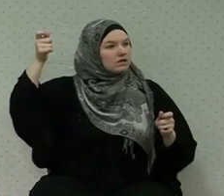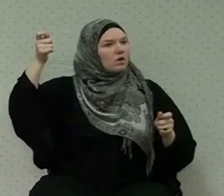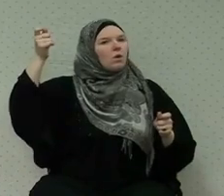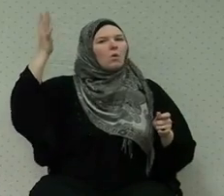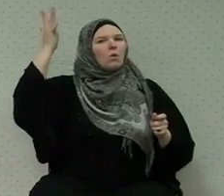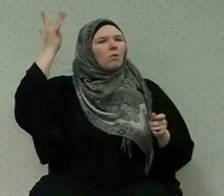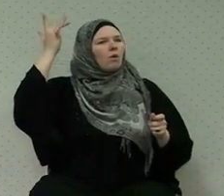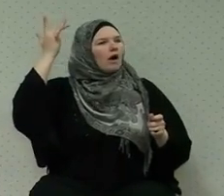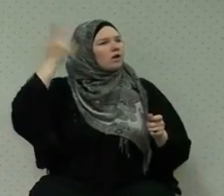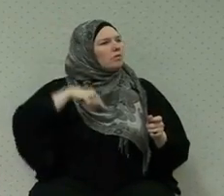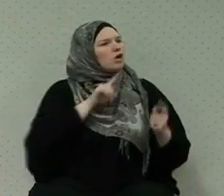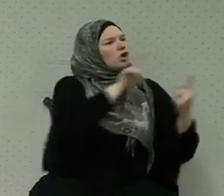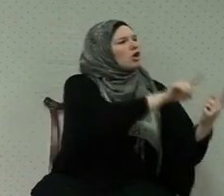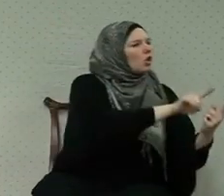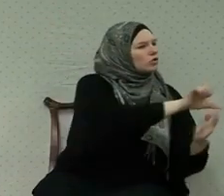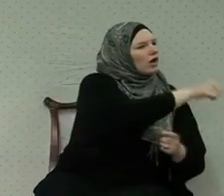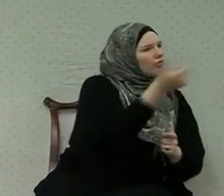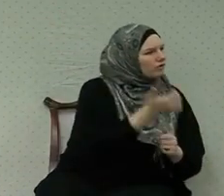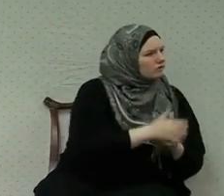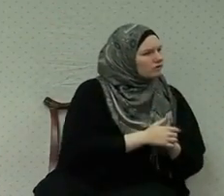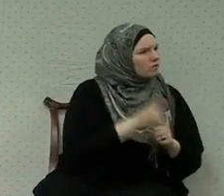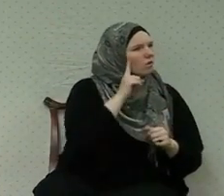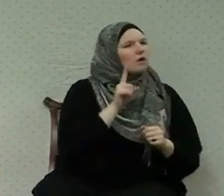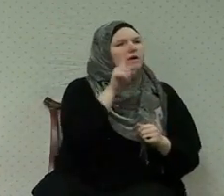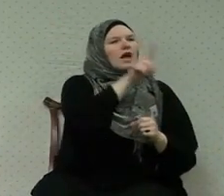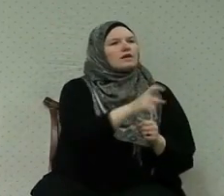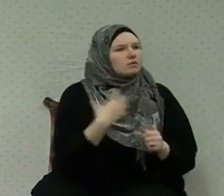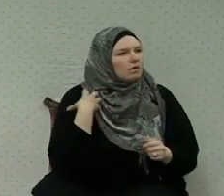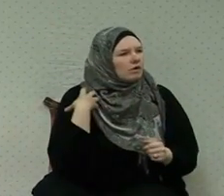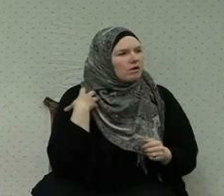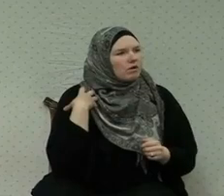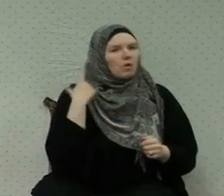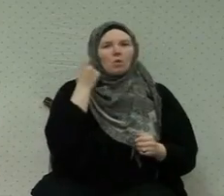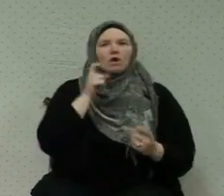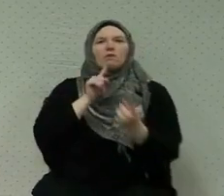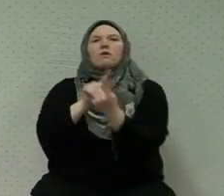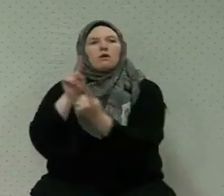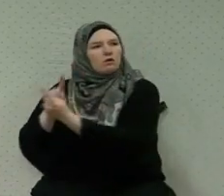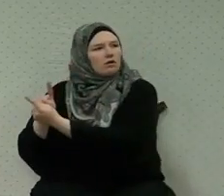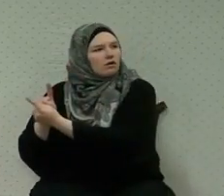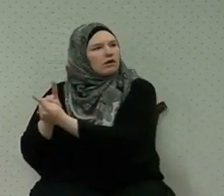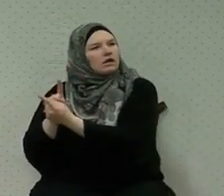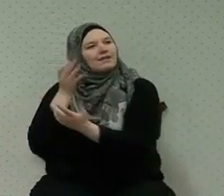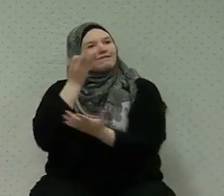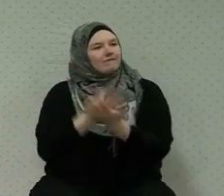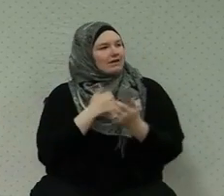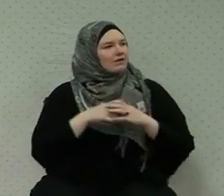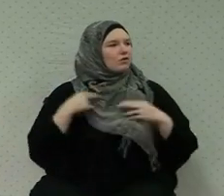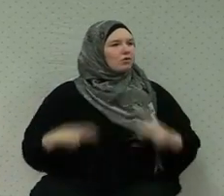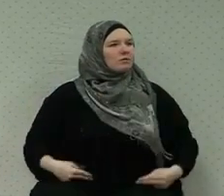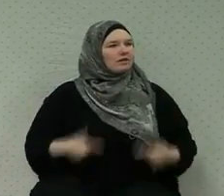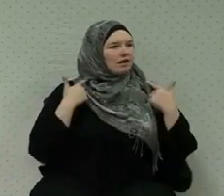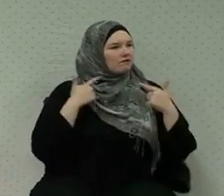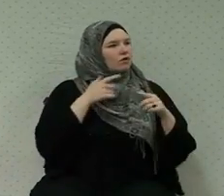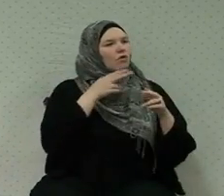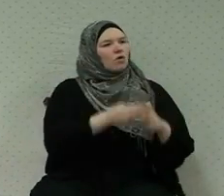others? Why do we go to others? It is because there is a factor in the human life. It's called